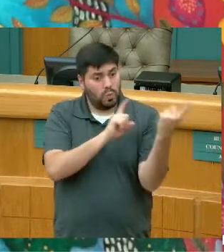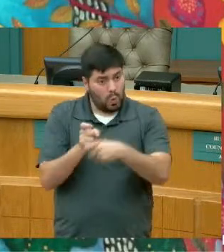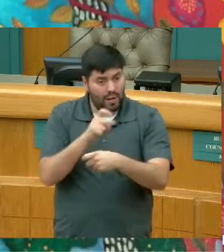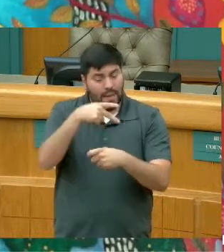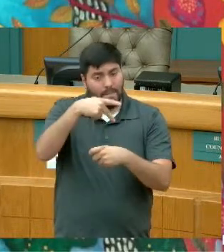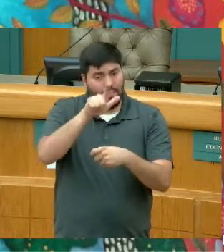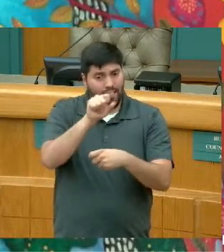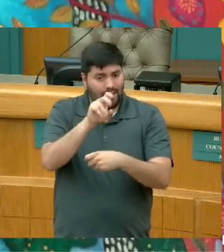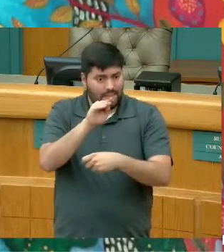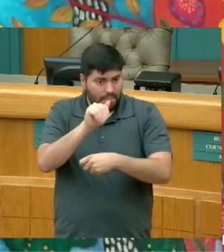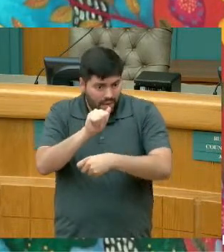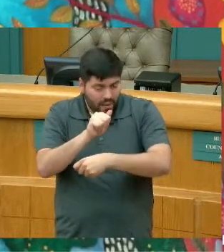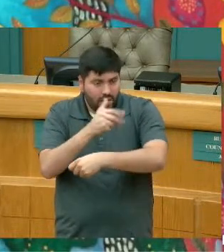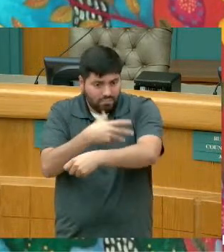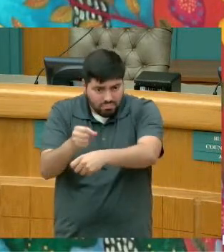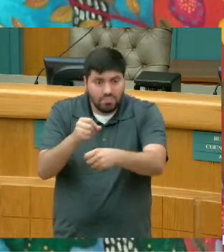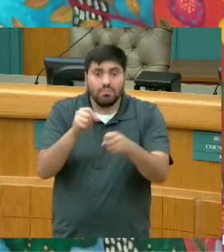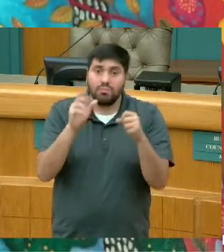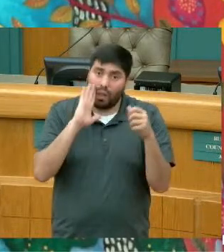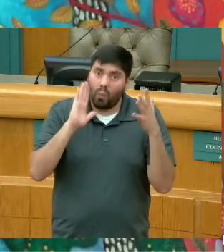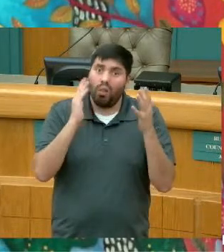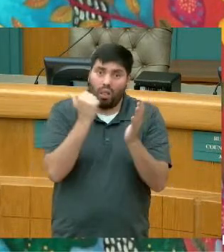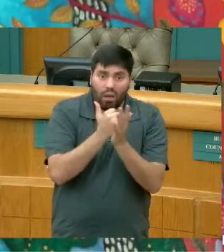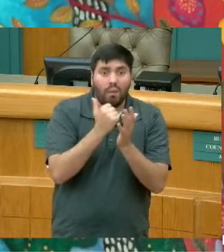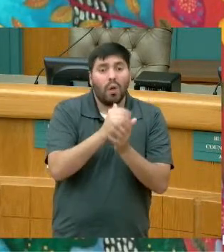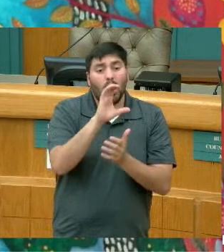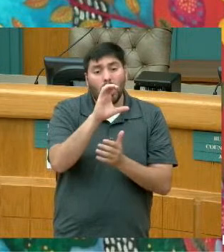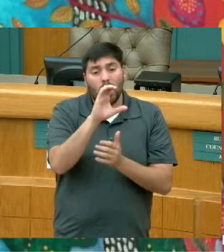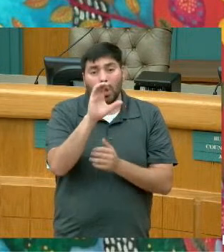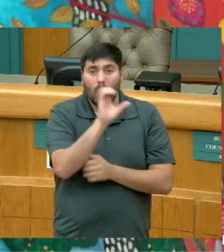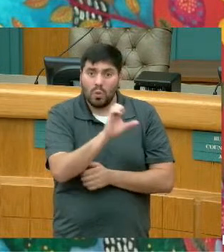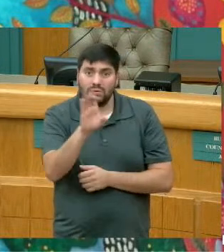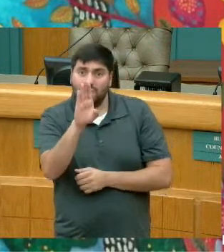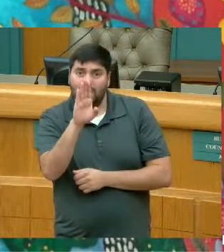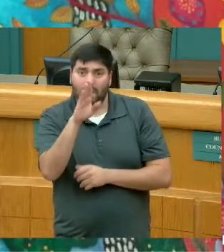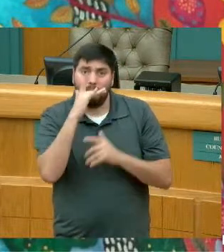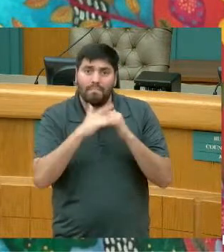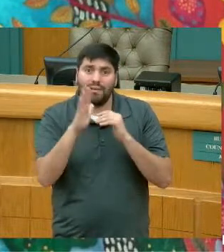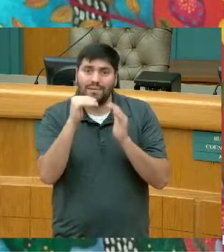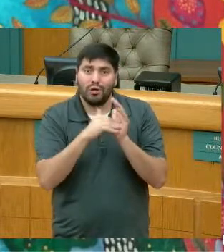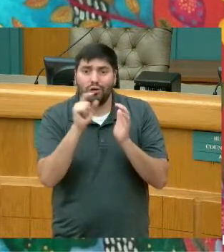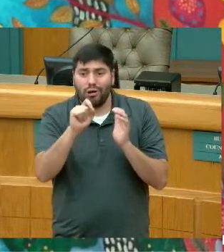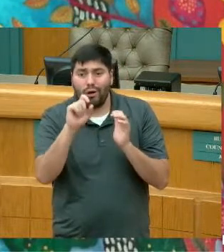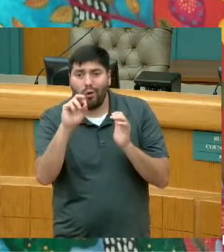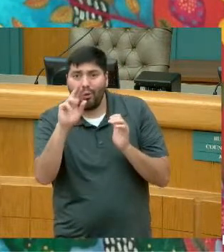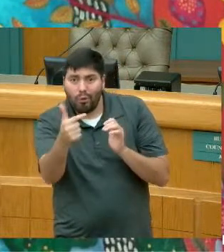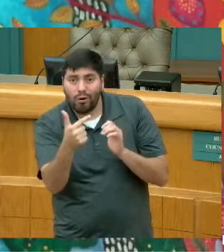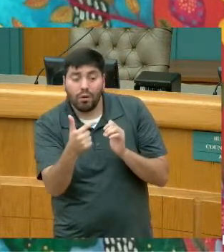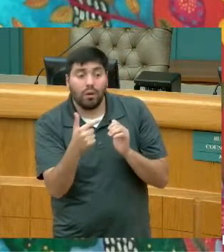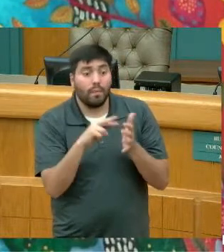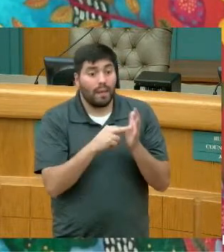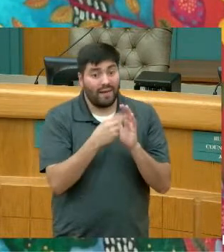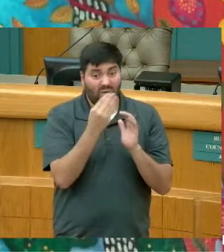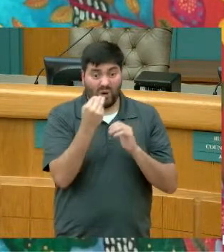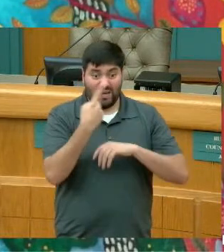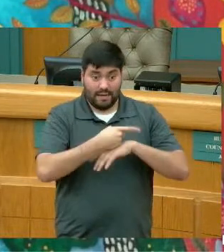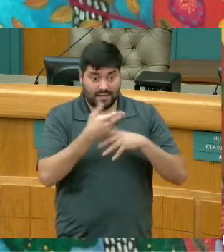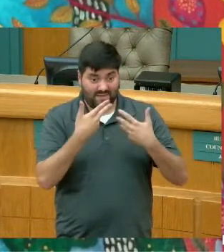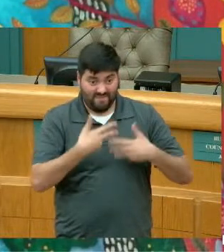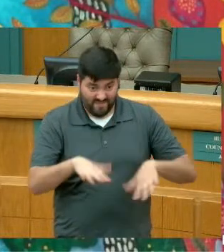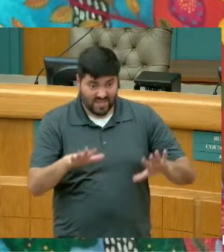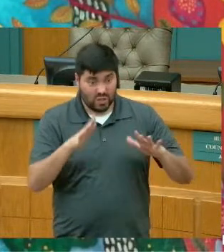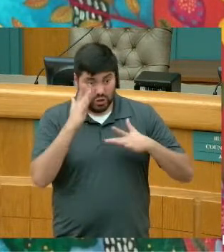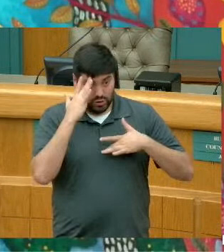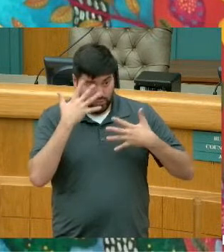people in the hospital. Tell them to visit the coastalbedbloodcenter.org and make an appointment after their 14th day